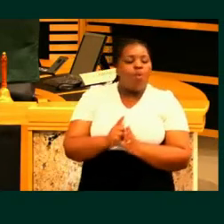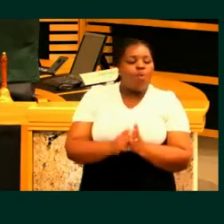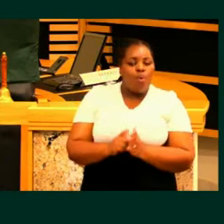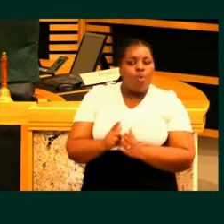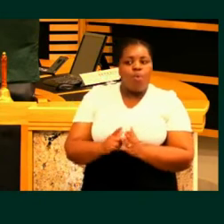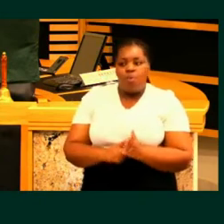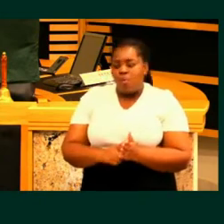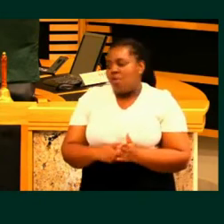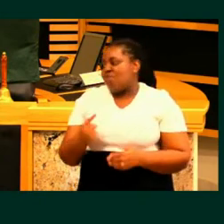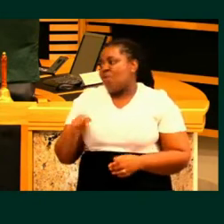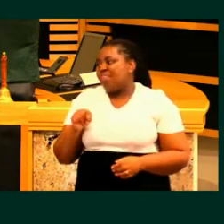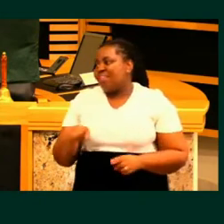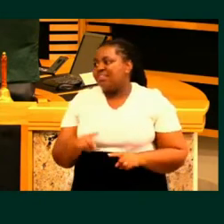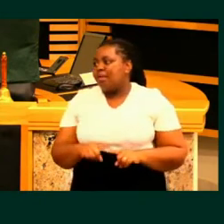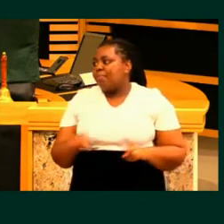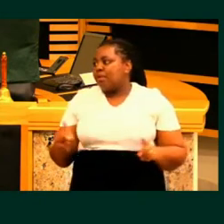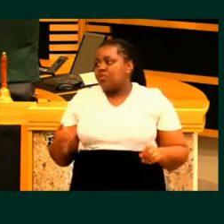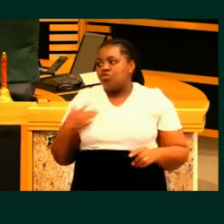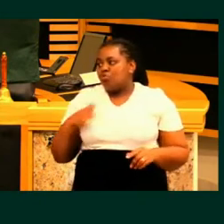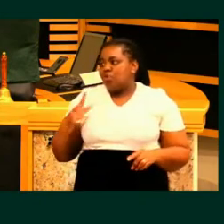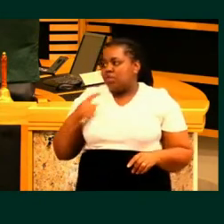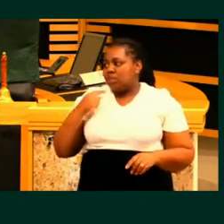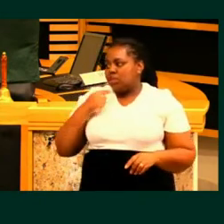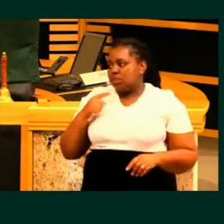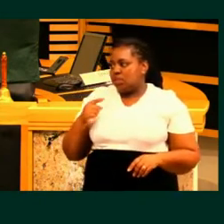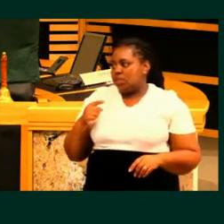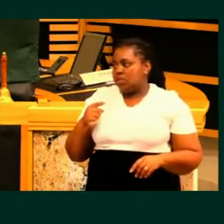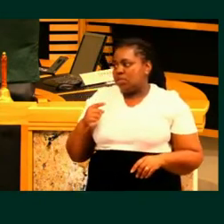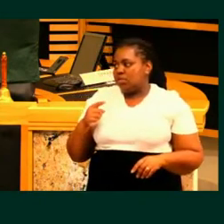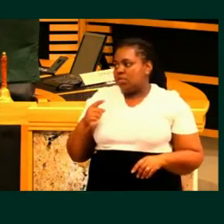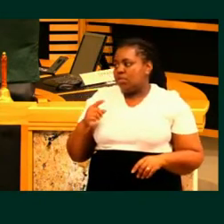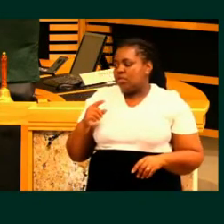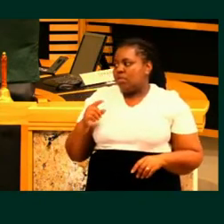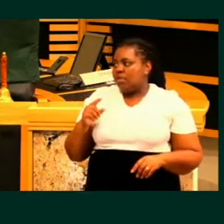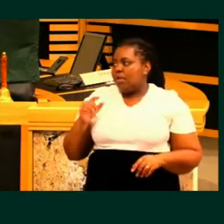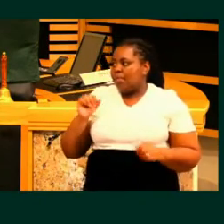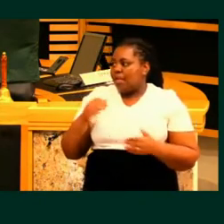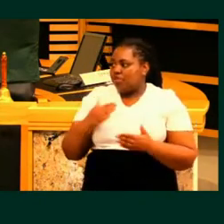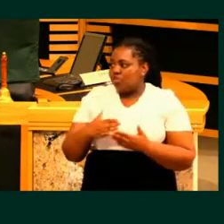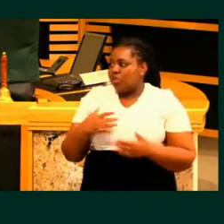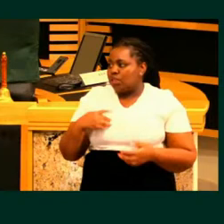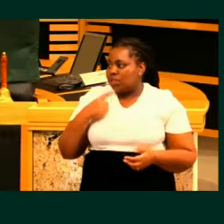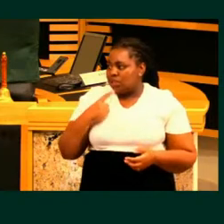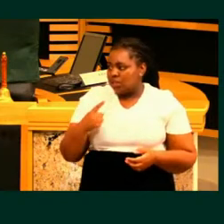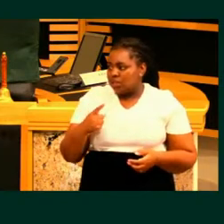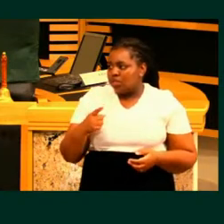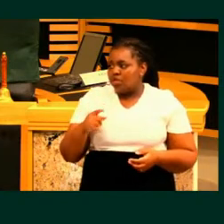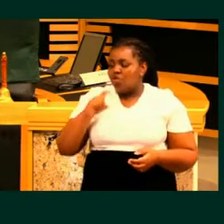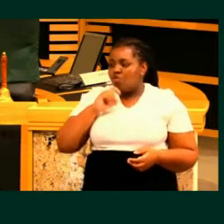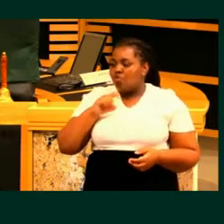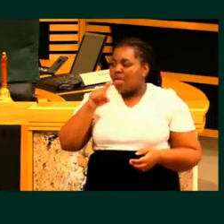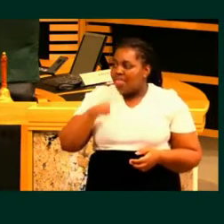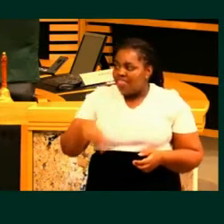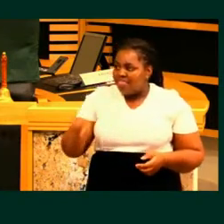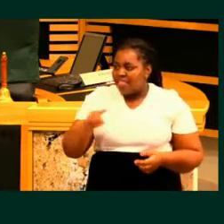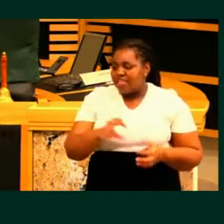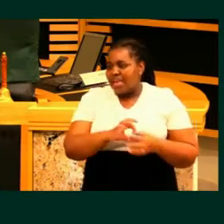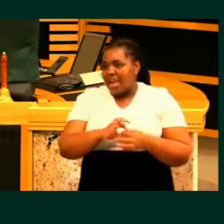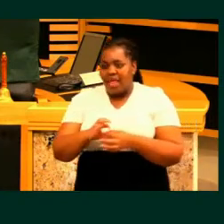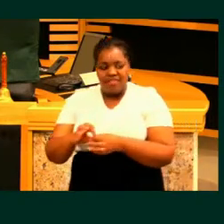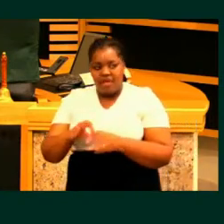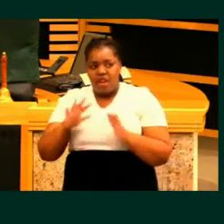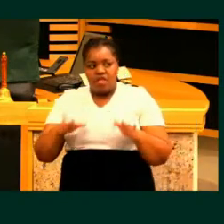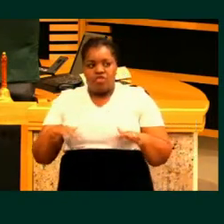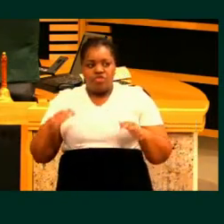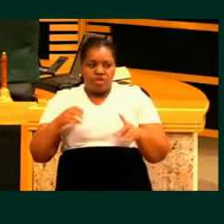in this regard but let's not instead go there but let's instead use these relevant legislation